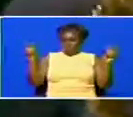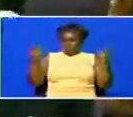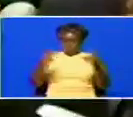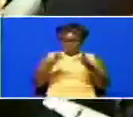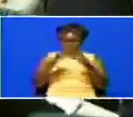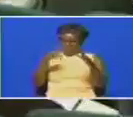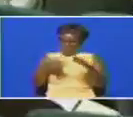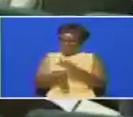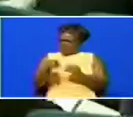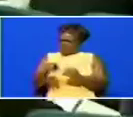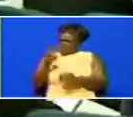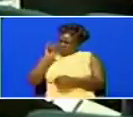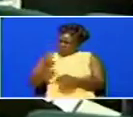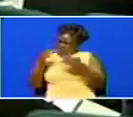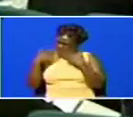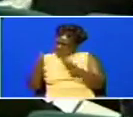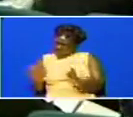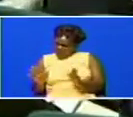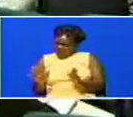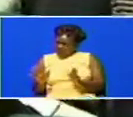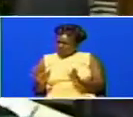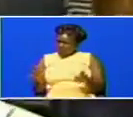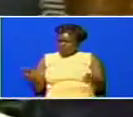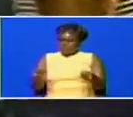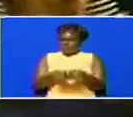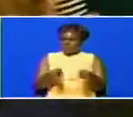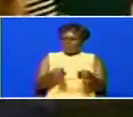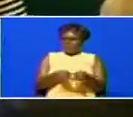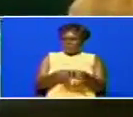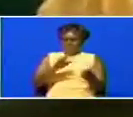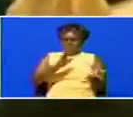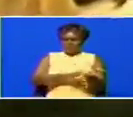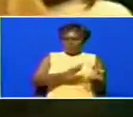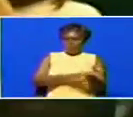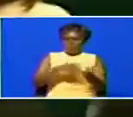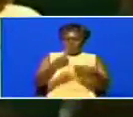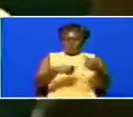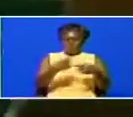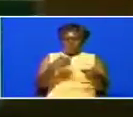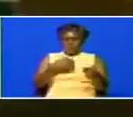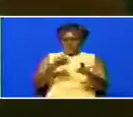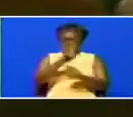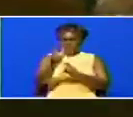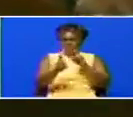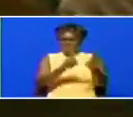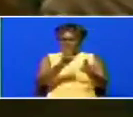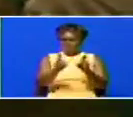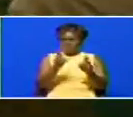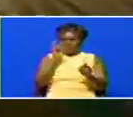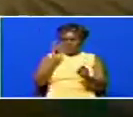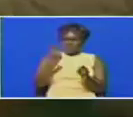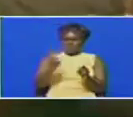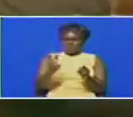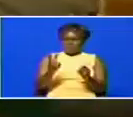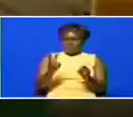you looked at that? And also the statement continued to raise questions, and you look in